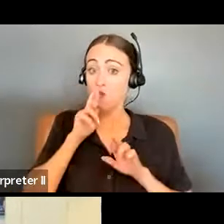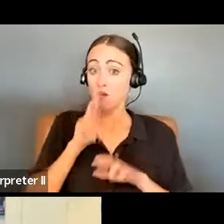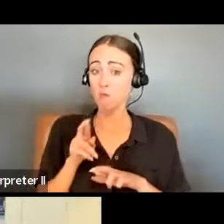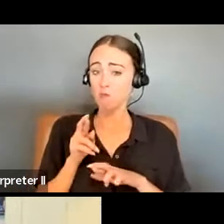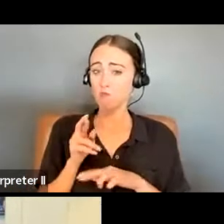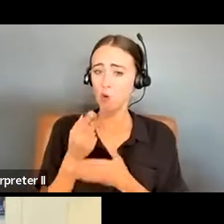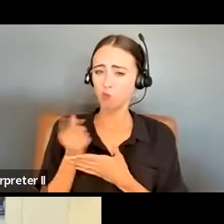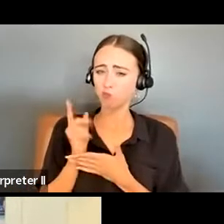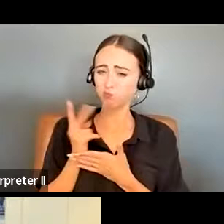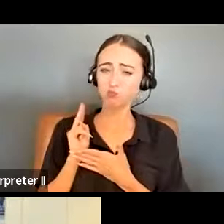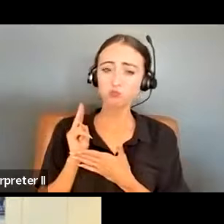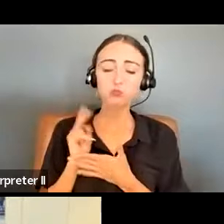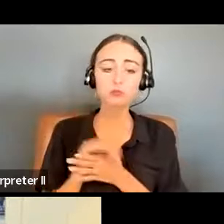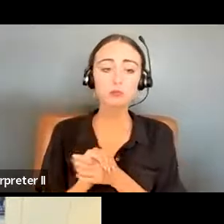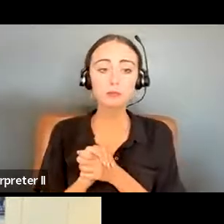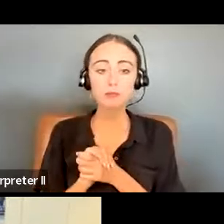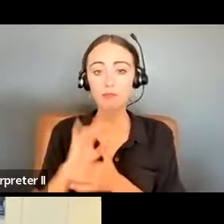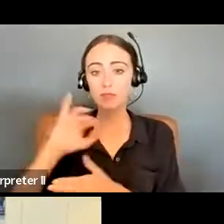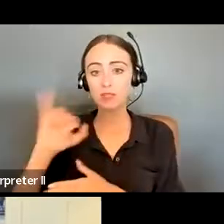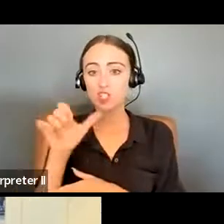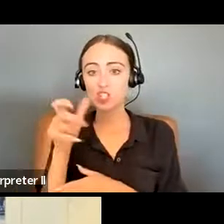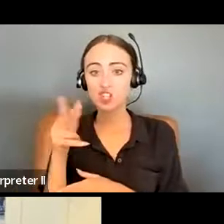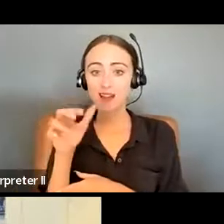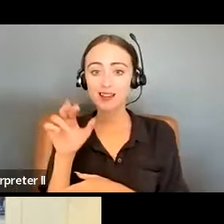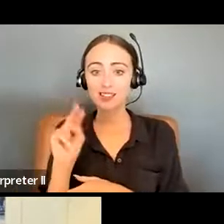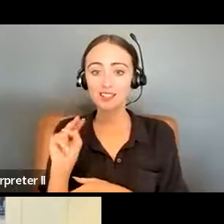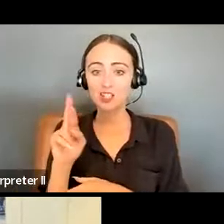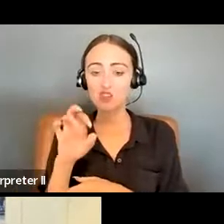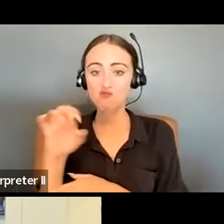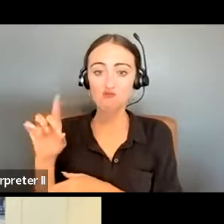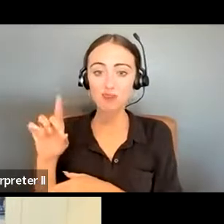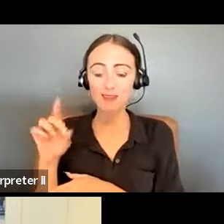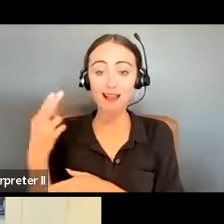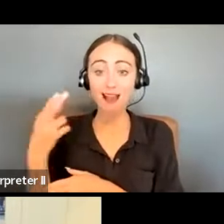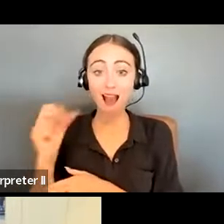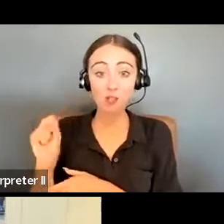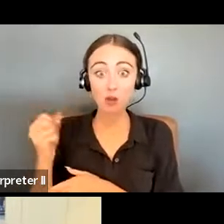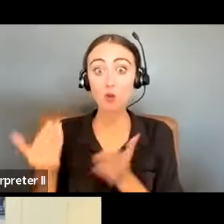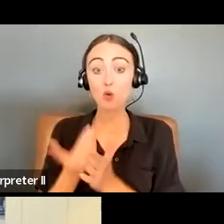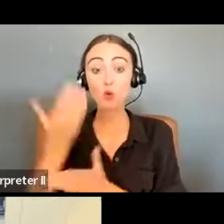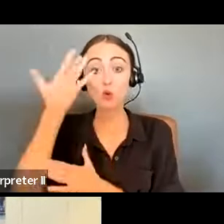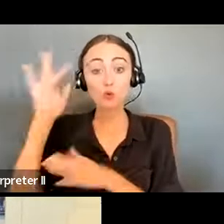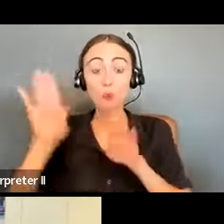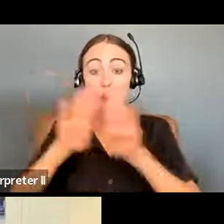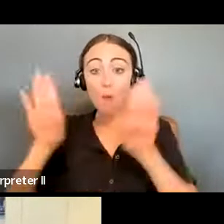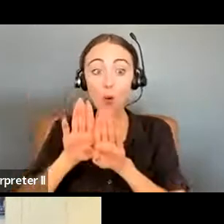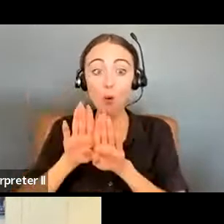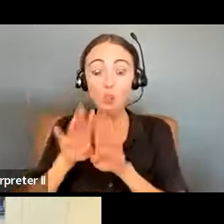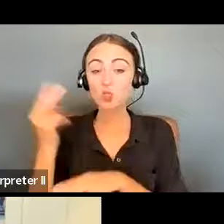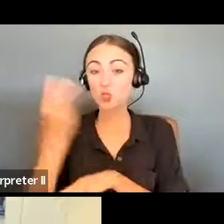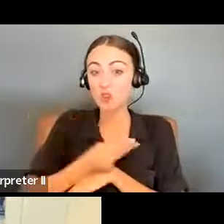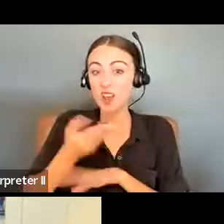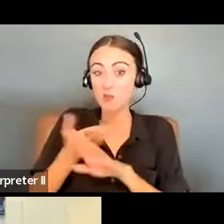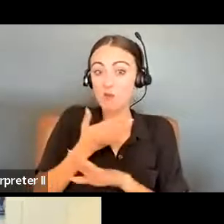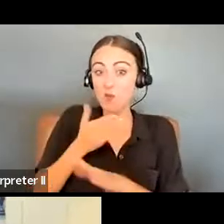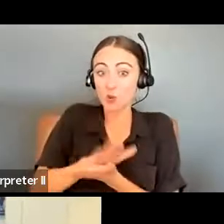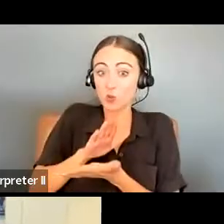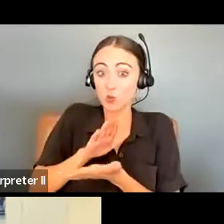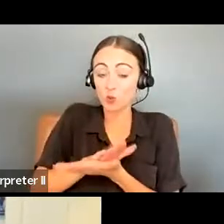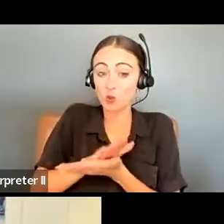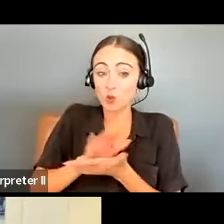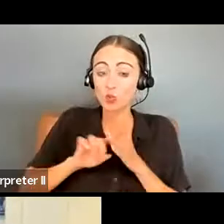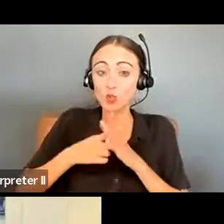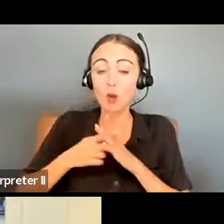ago that Jackson Reed High School got new smart boards 2 days before the start of school, and they will be installed